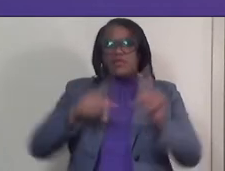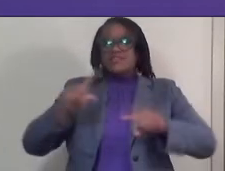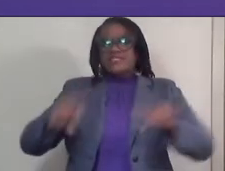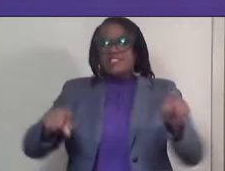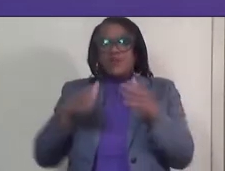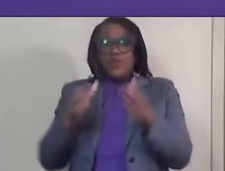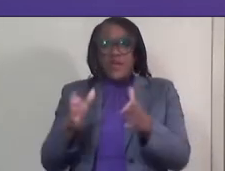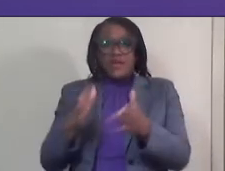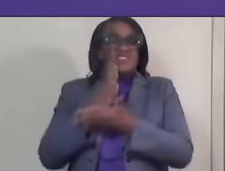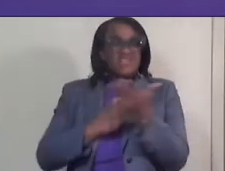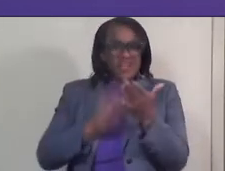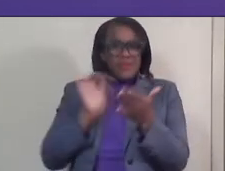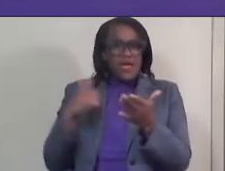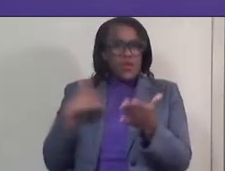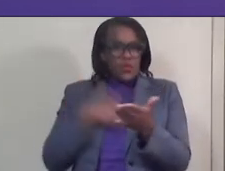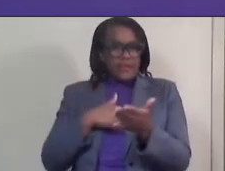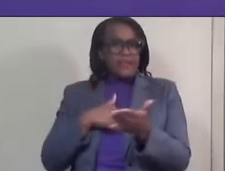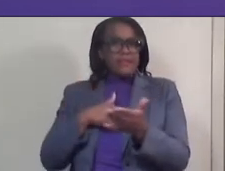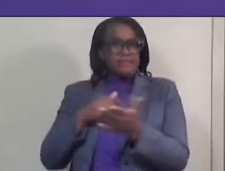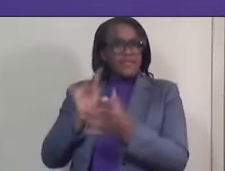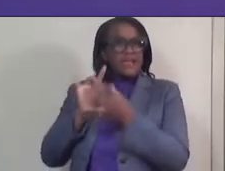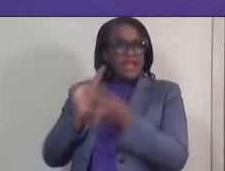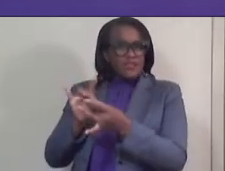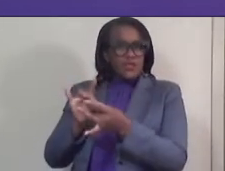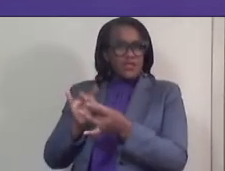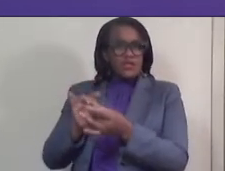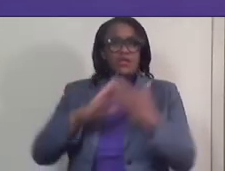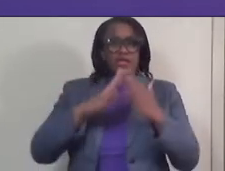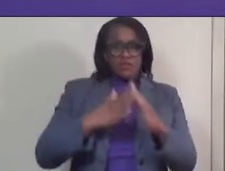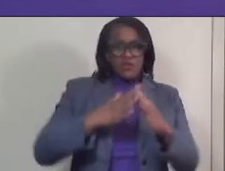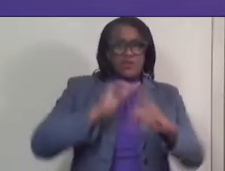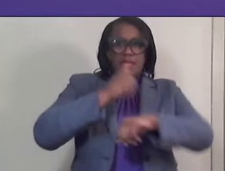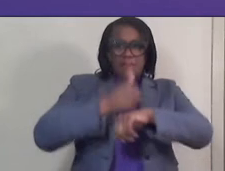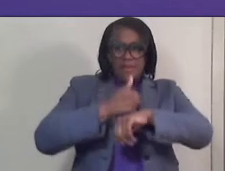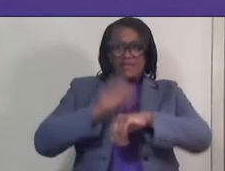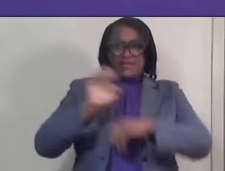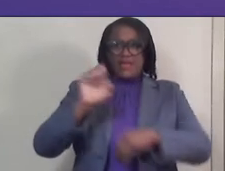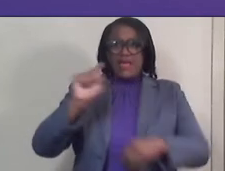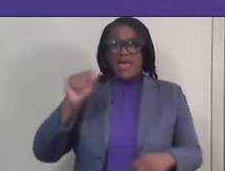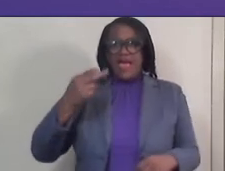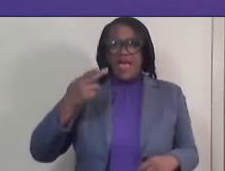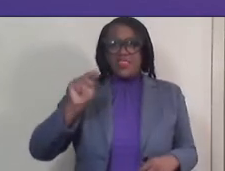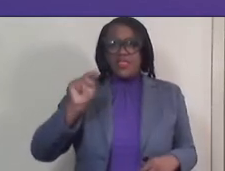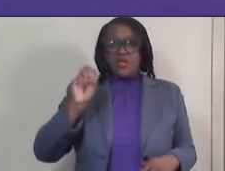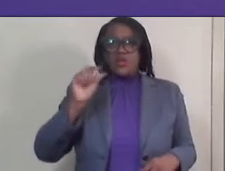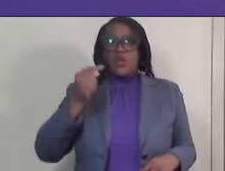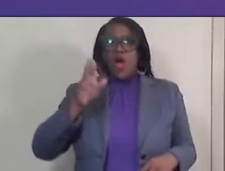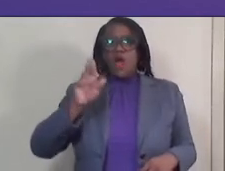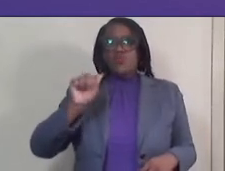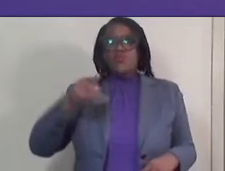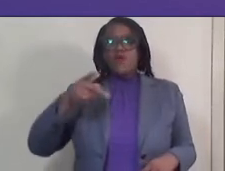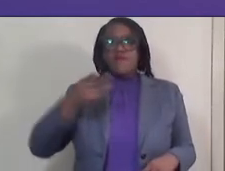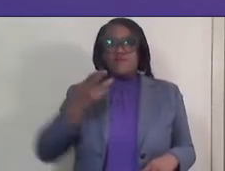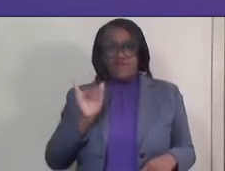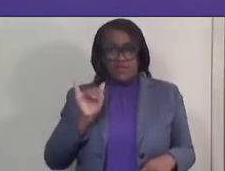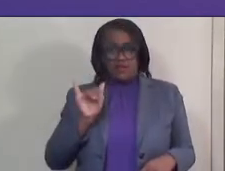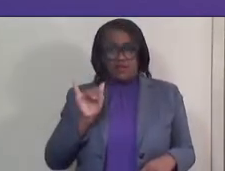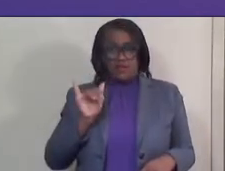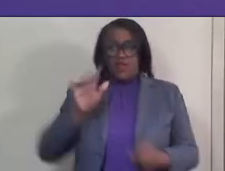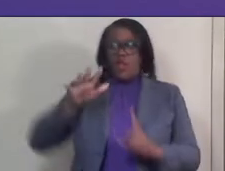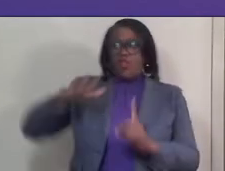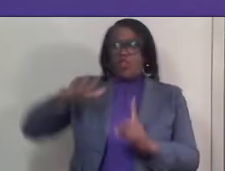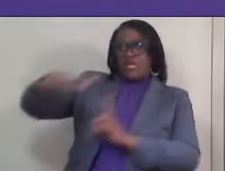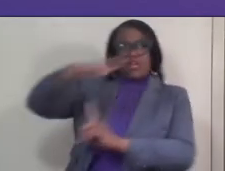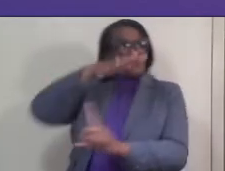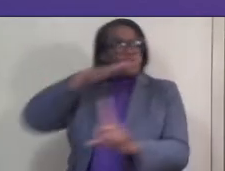are some that resonate with us. Community-based ethnography. Looking around our home place